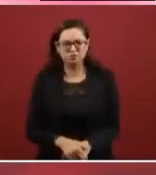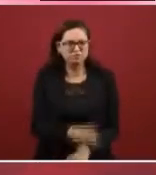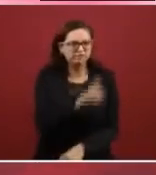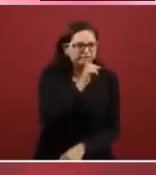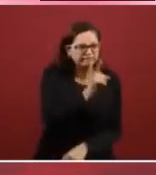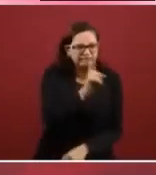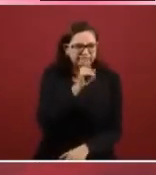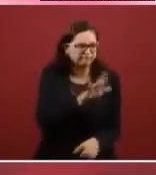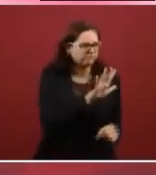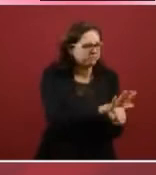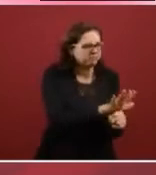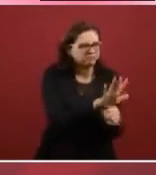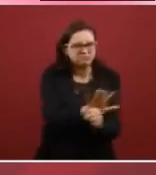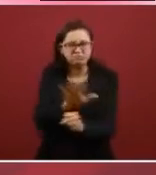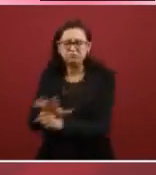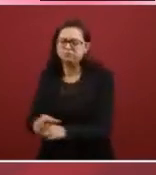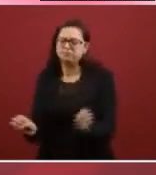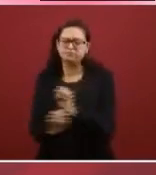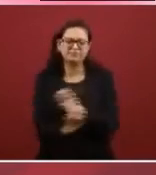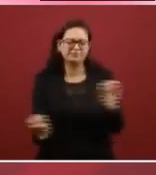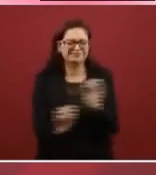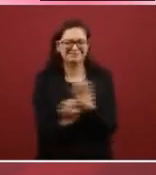of censorship,